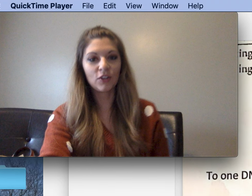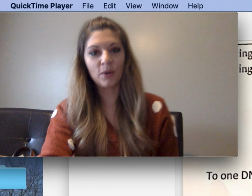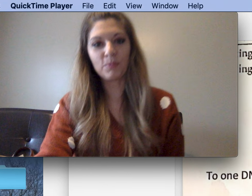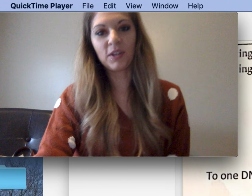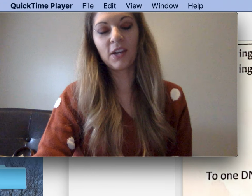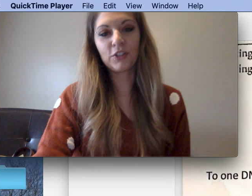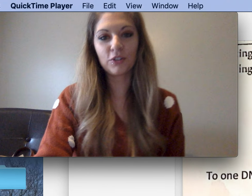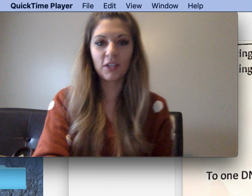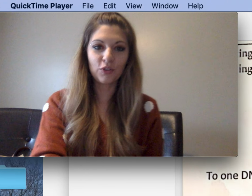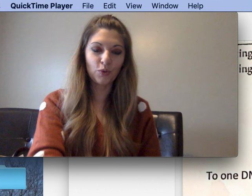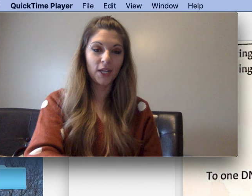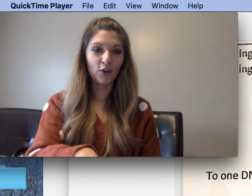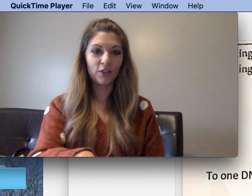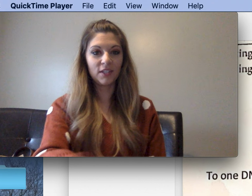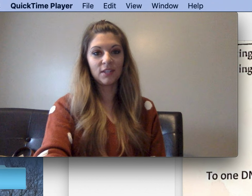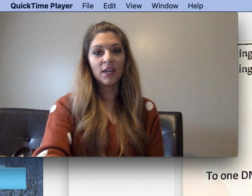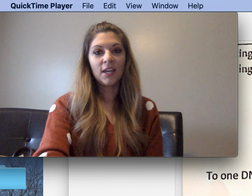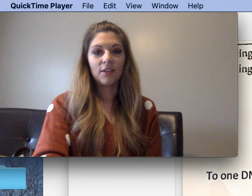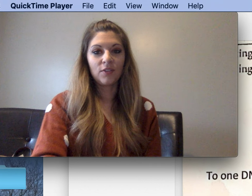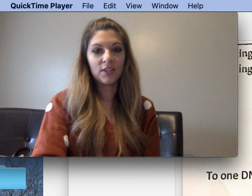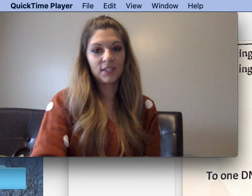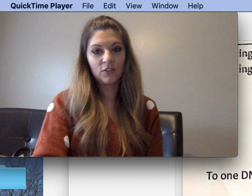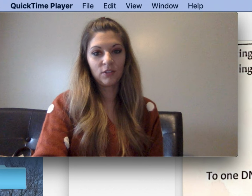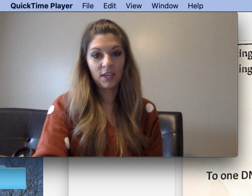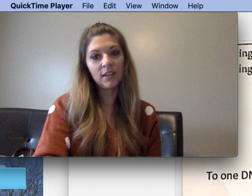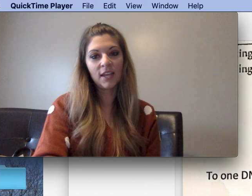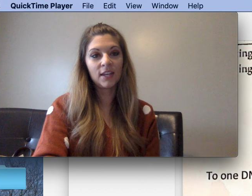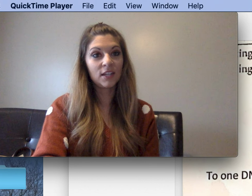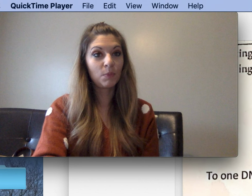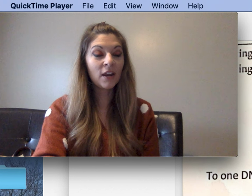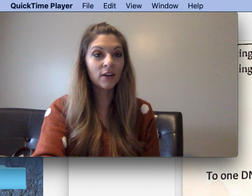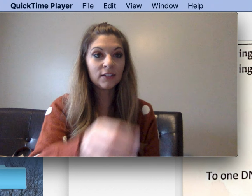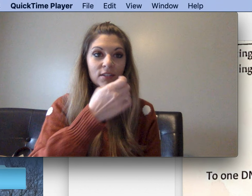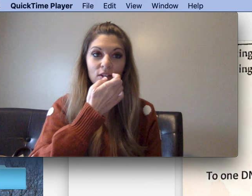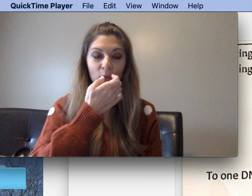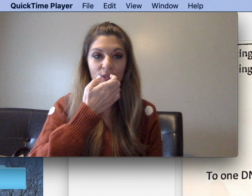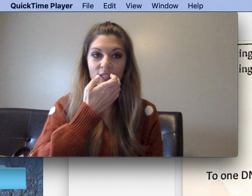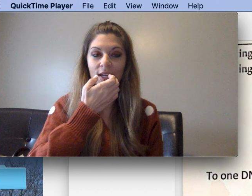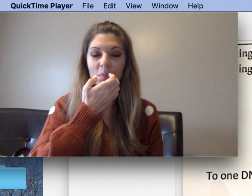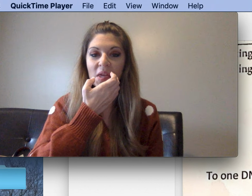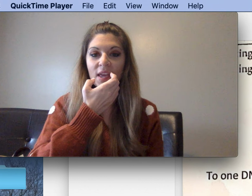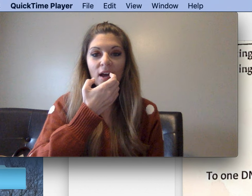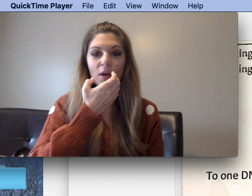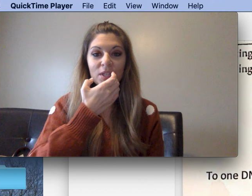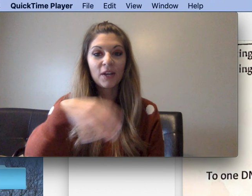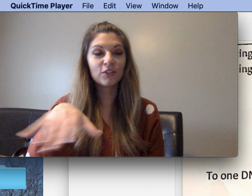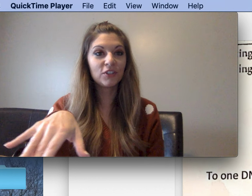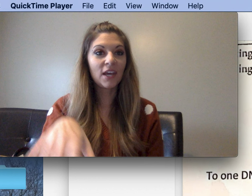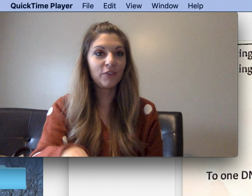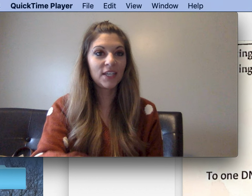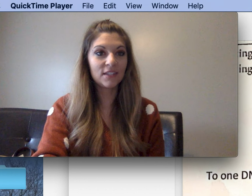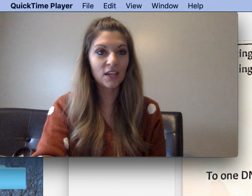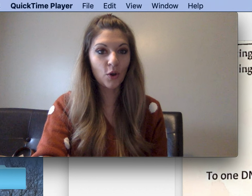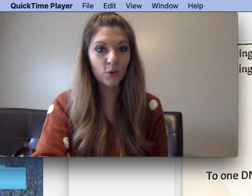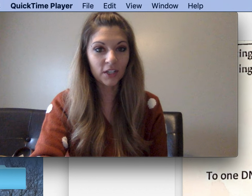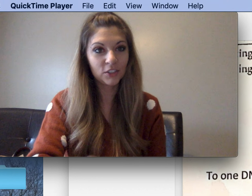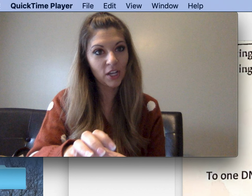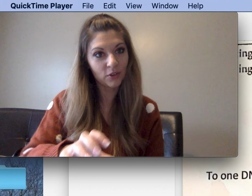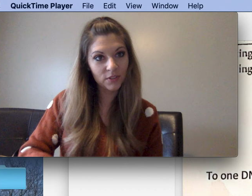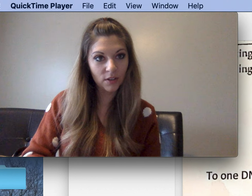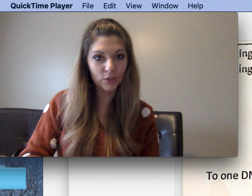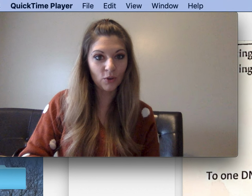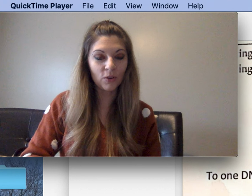guy. The characters in the story are this kid and his parents most of the time. His parents are deaf, and he is a